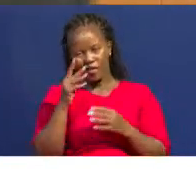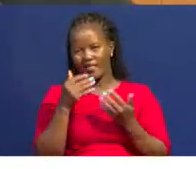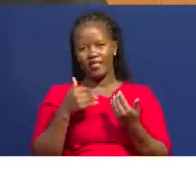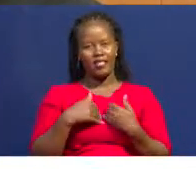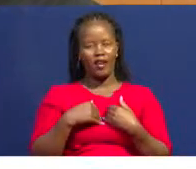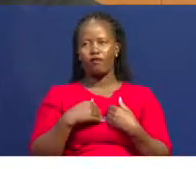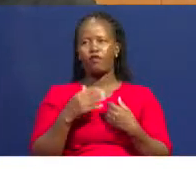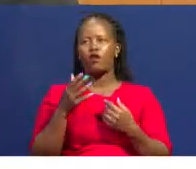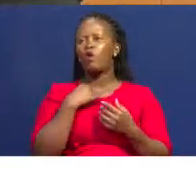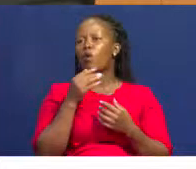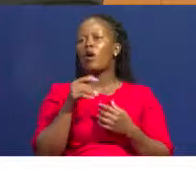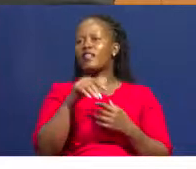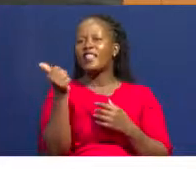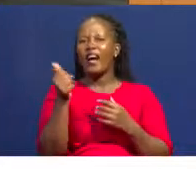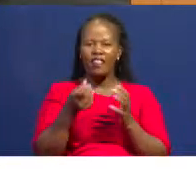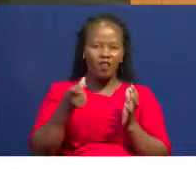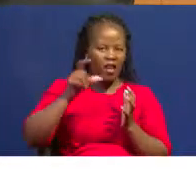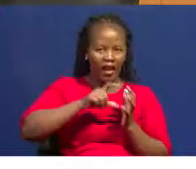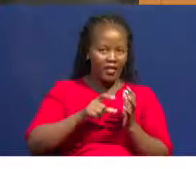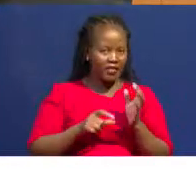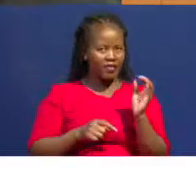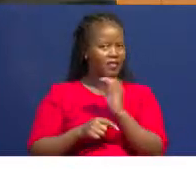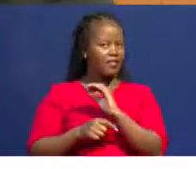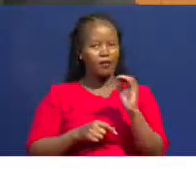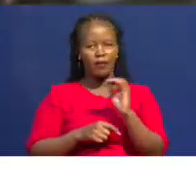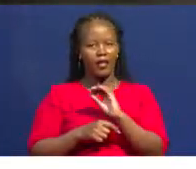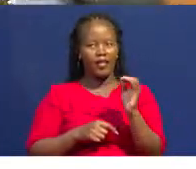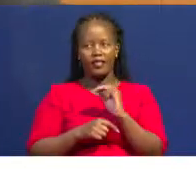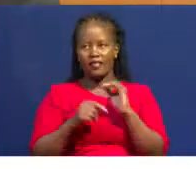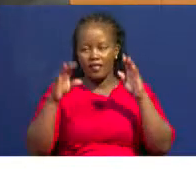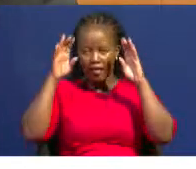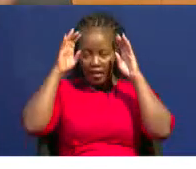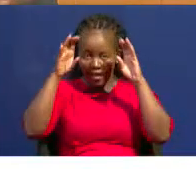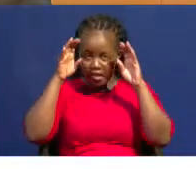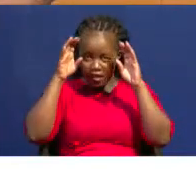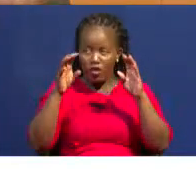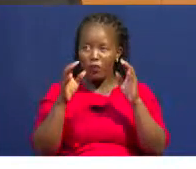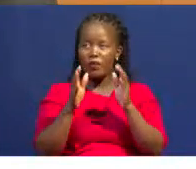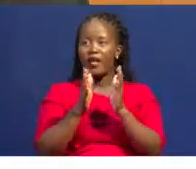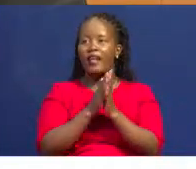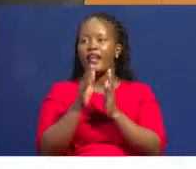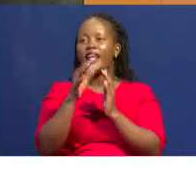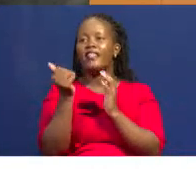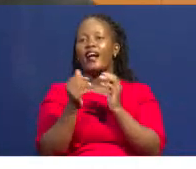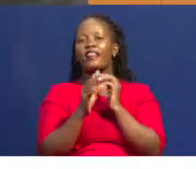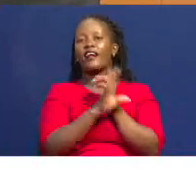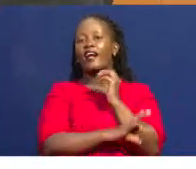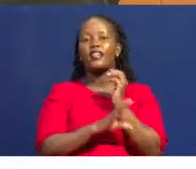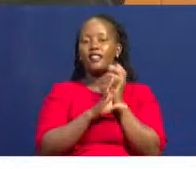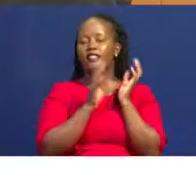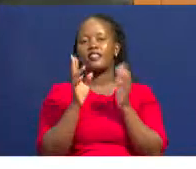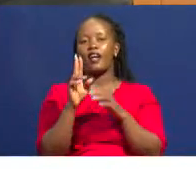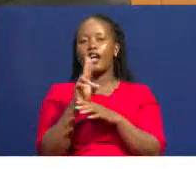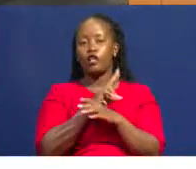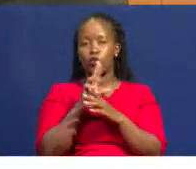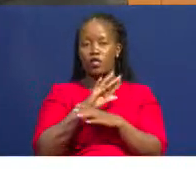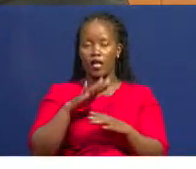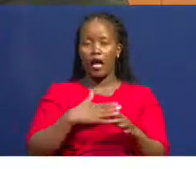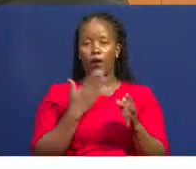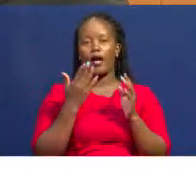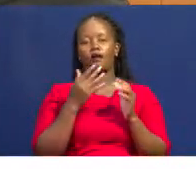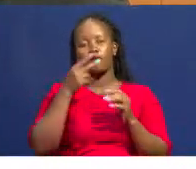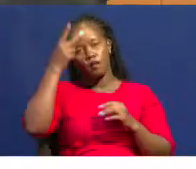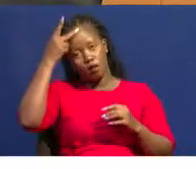don't need any. Other countries, Ethiopia, other countries are coming to get our policies to go, and they are working in their